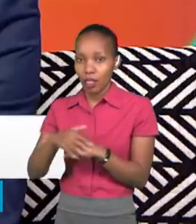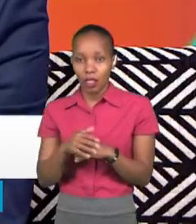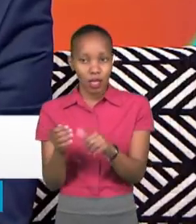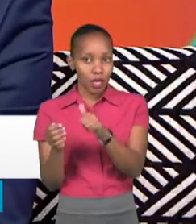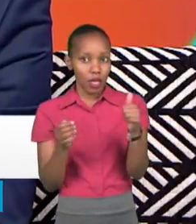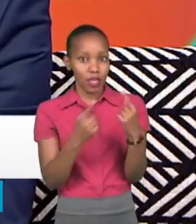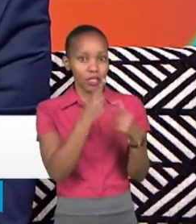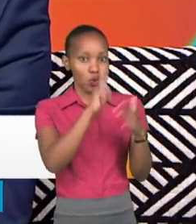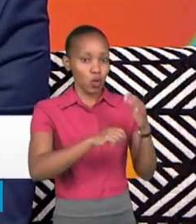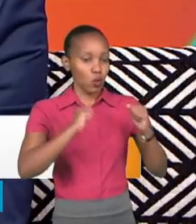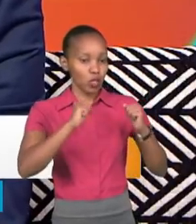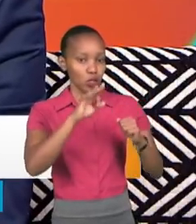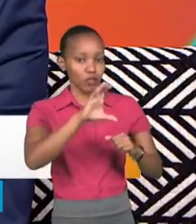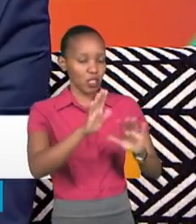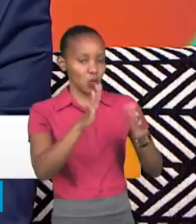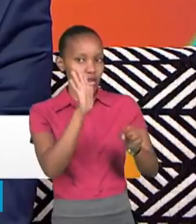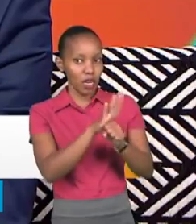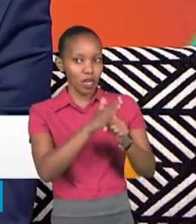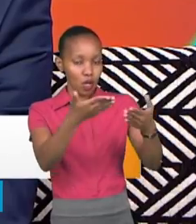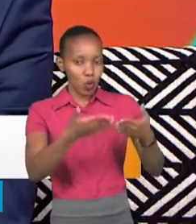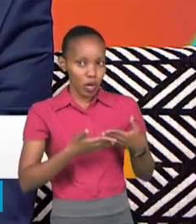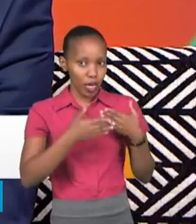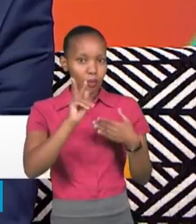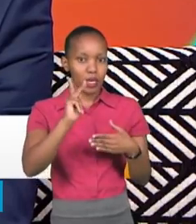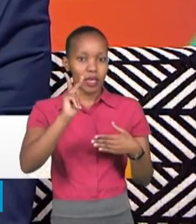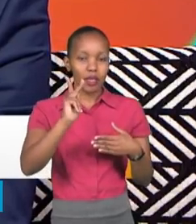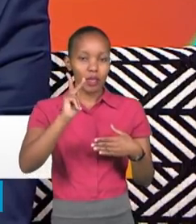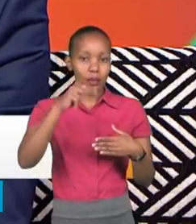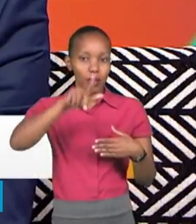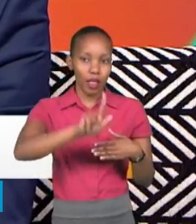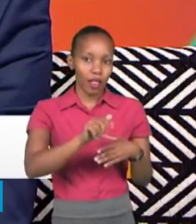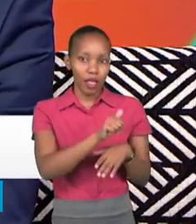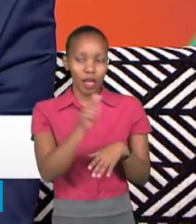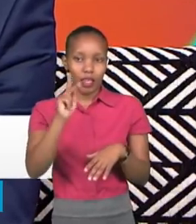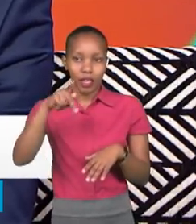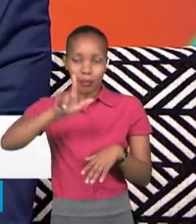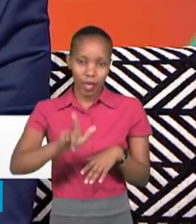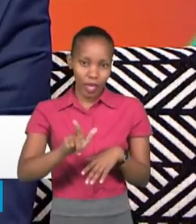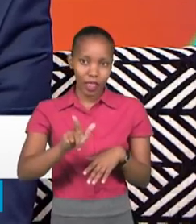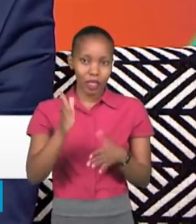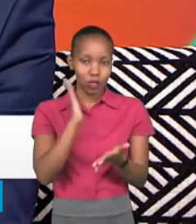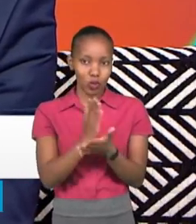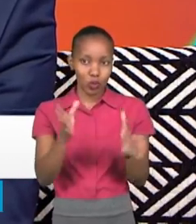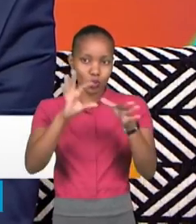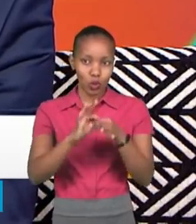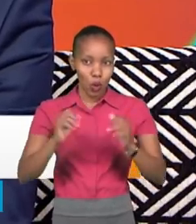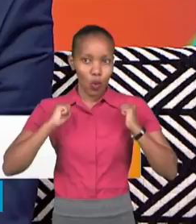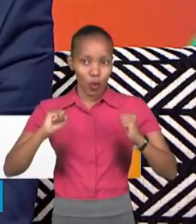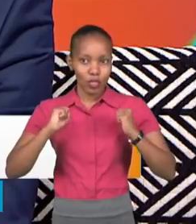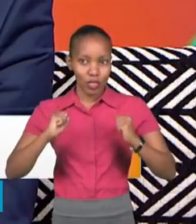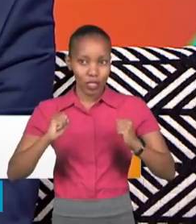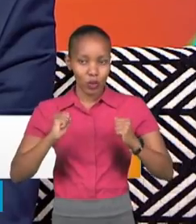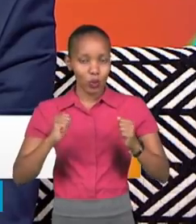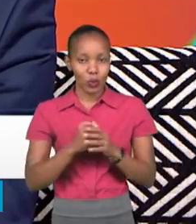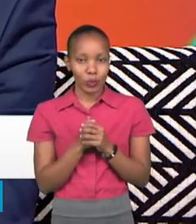says, Wazito FC, congratulations. Welcome to KPL. Debbie Ragosa, KPL, here we're coming. Wazito. And of course, that's a